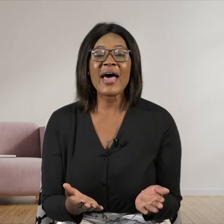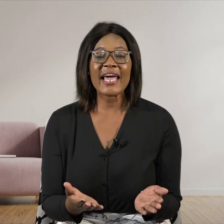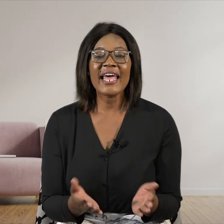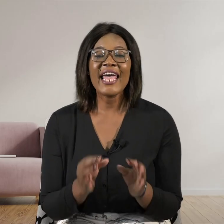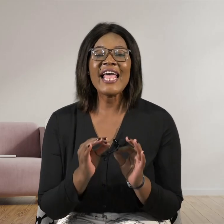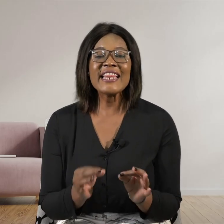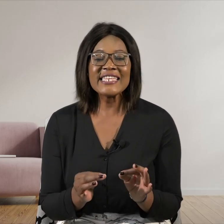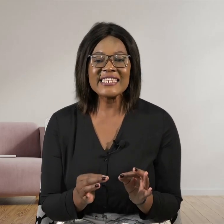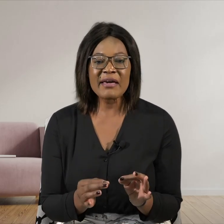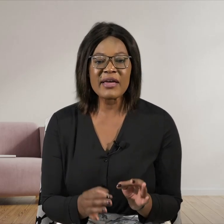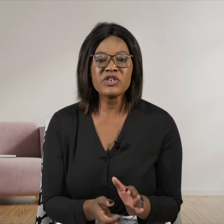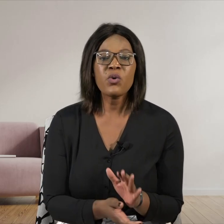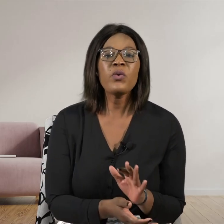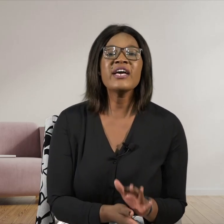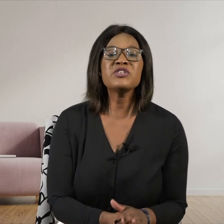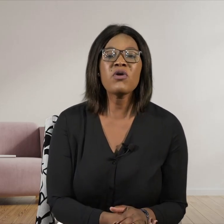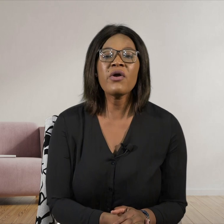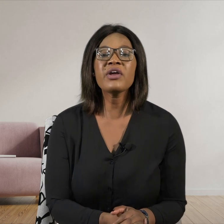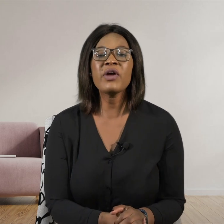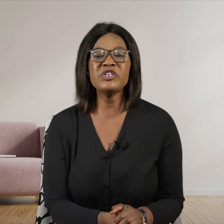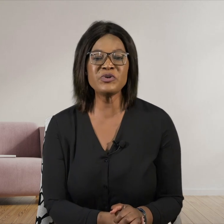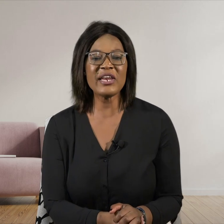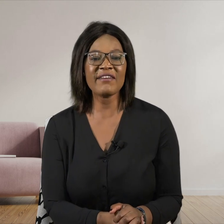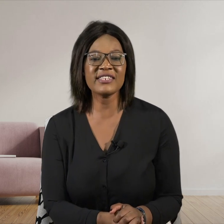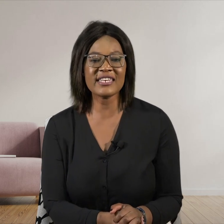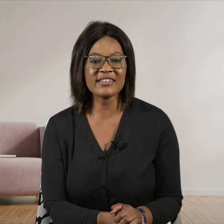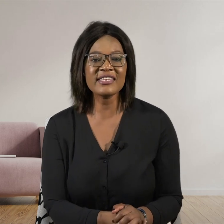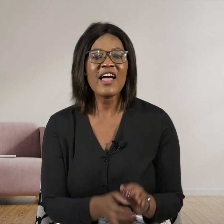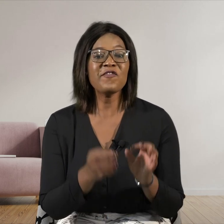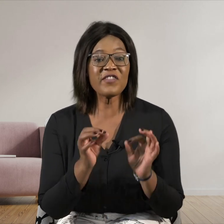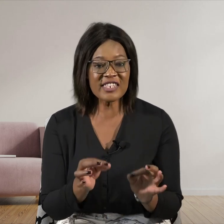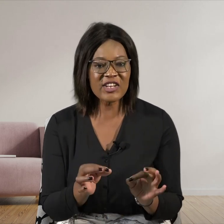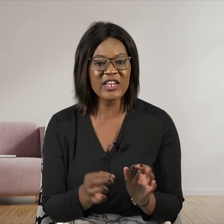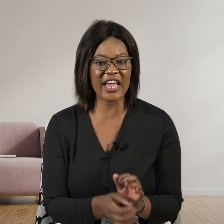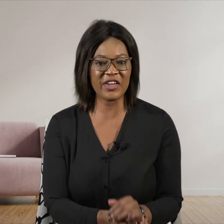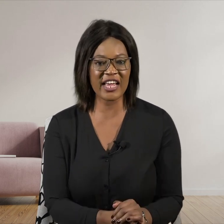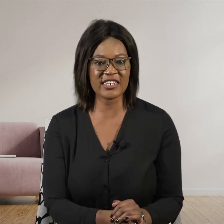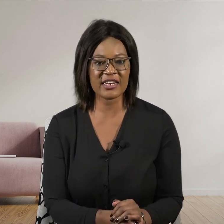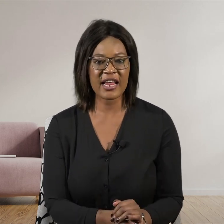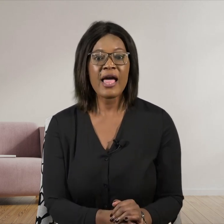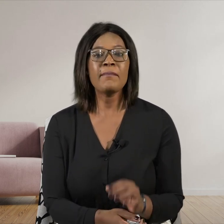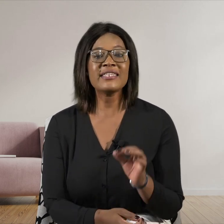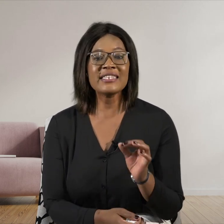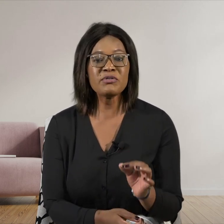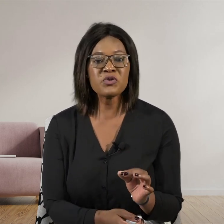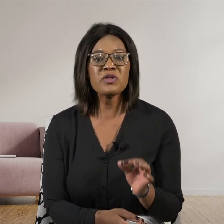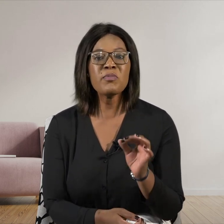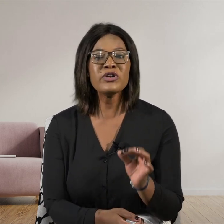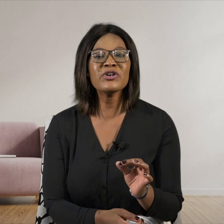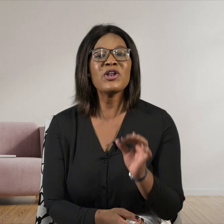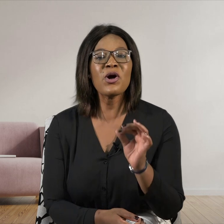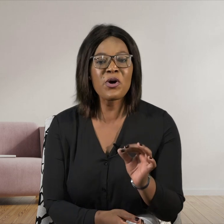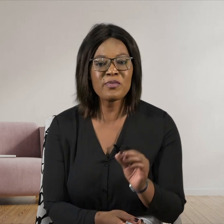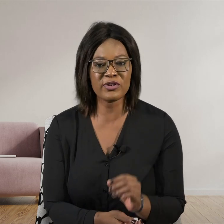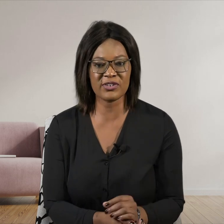Welcome back. In this segment, we are exploring grade two life skills, physical education, perceptual,